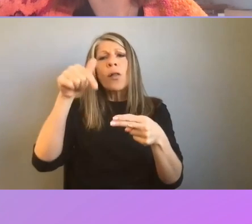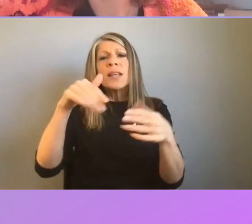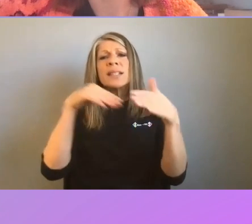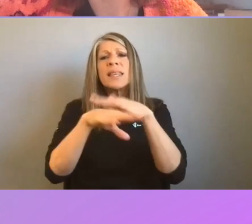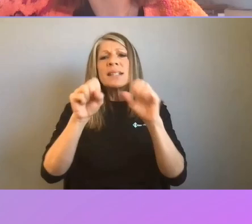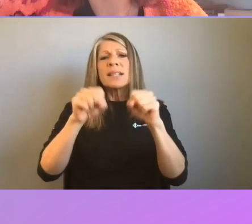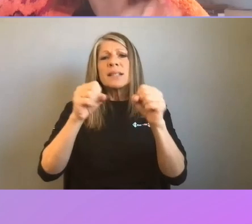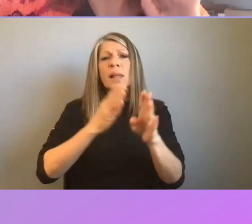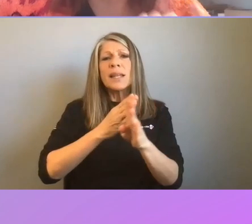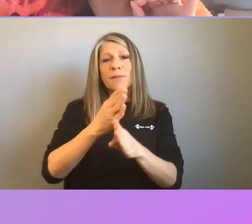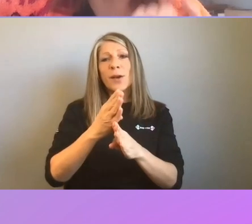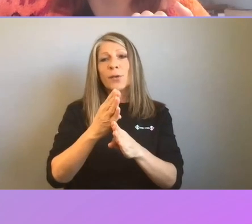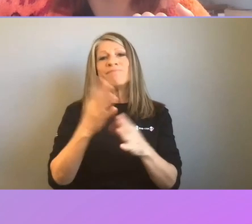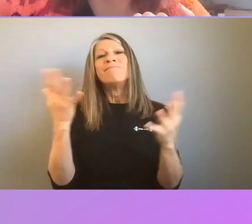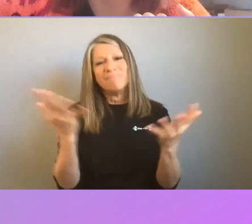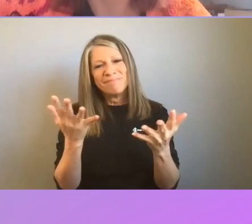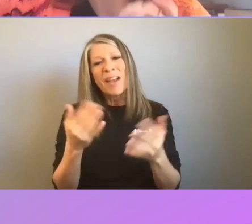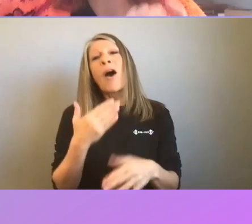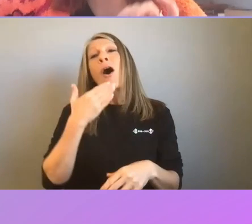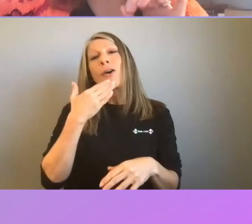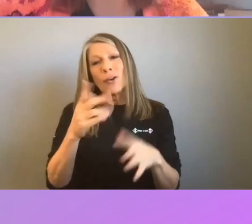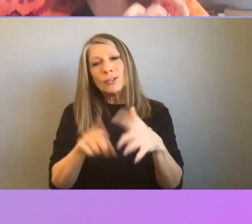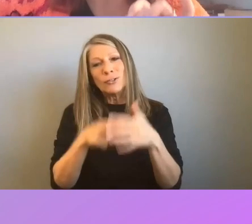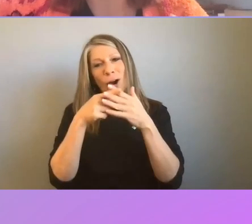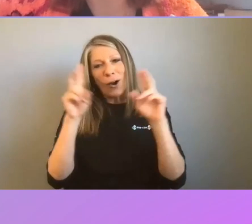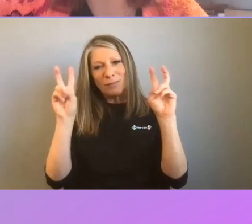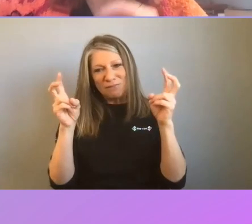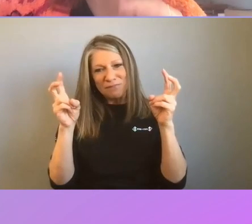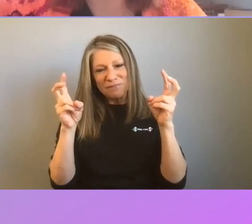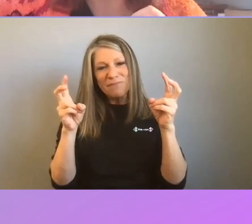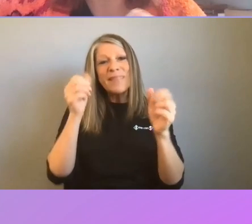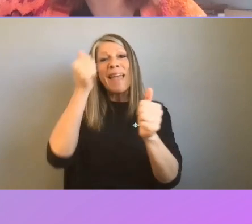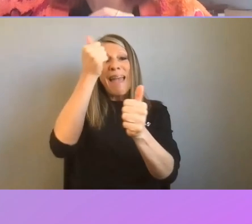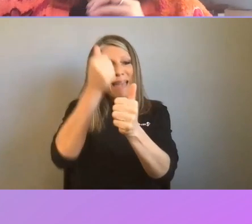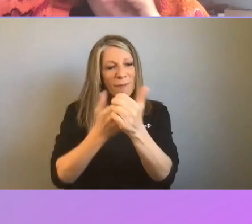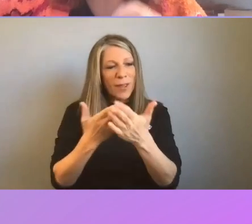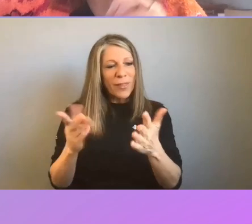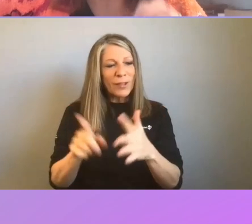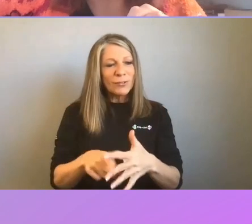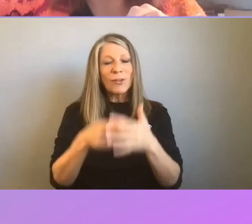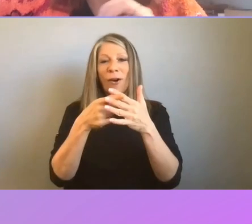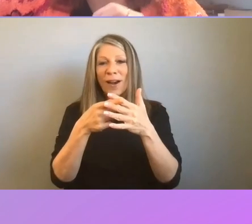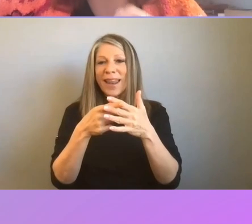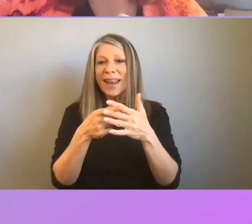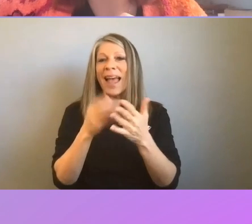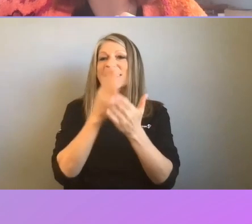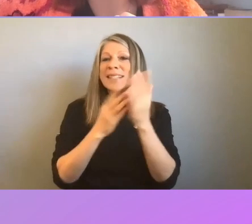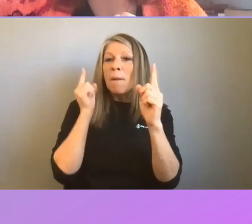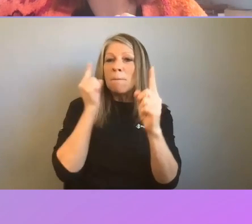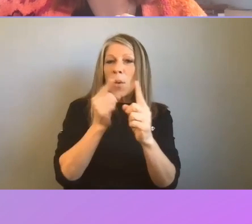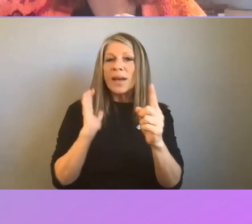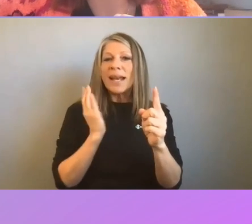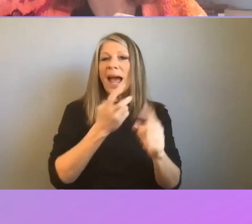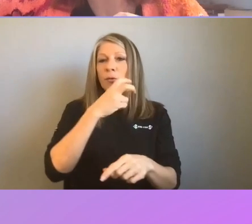field? A good start. Every single one of us started at some point in our journey